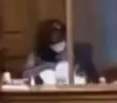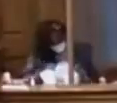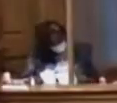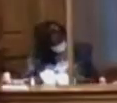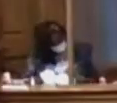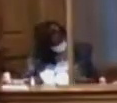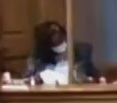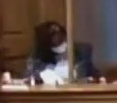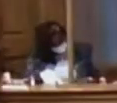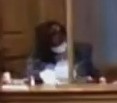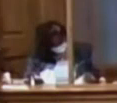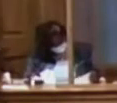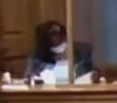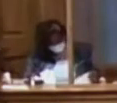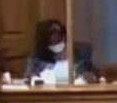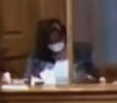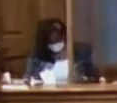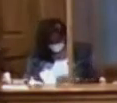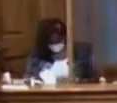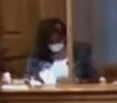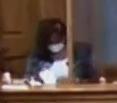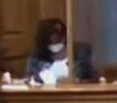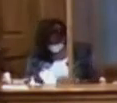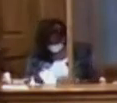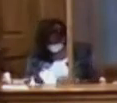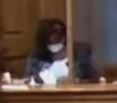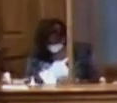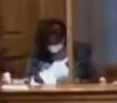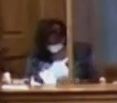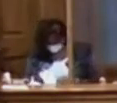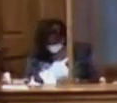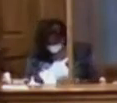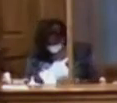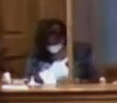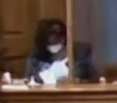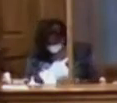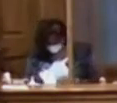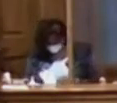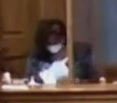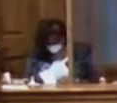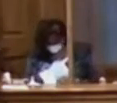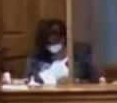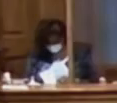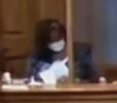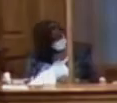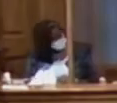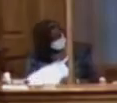I thought about the opportunity to safely redesign the University Avenue corridor as well as 13th